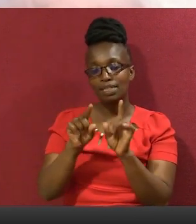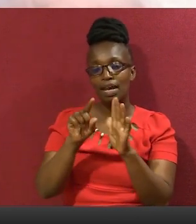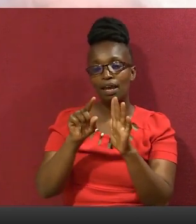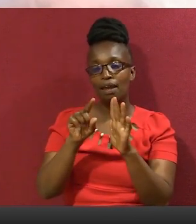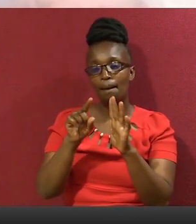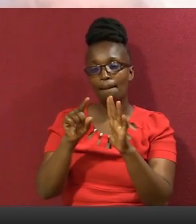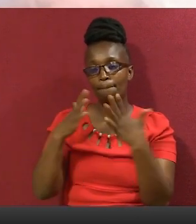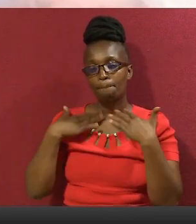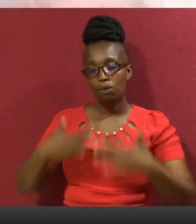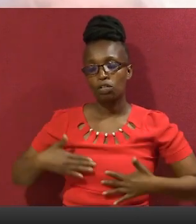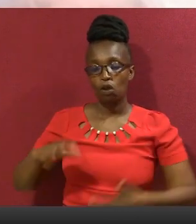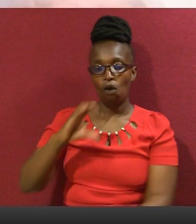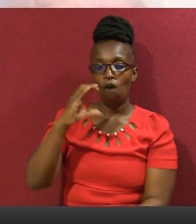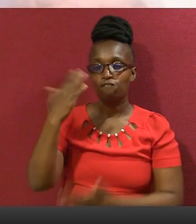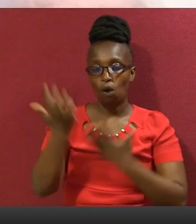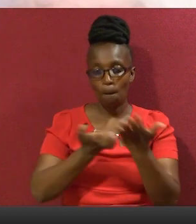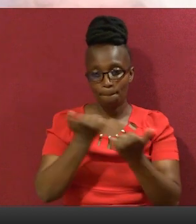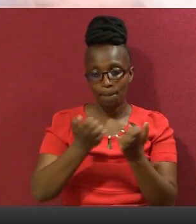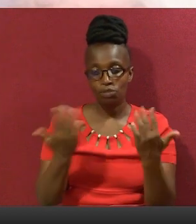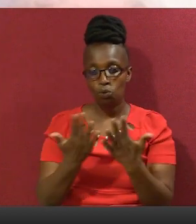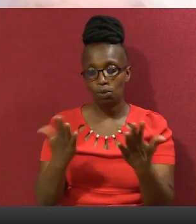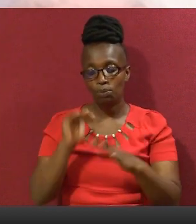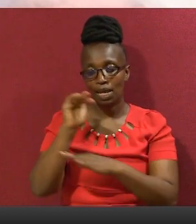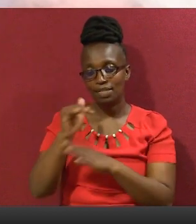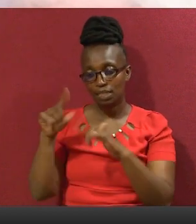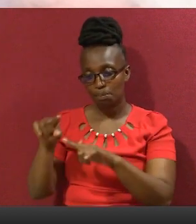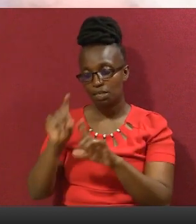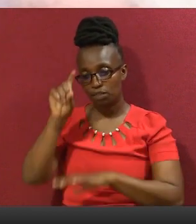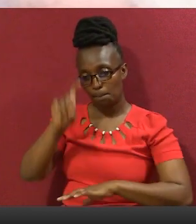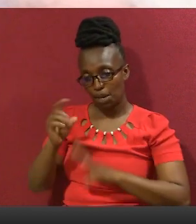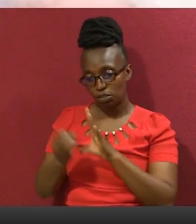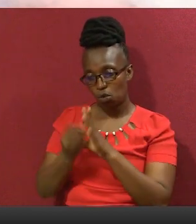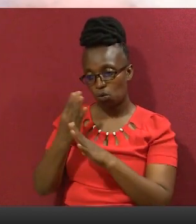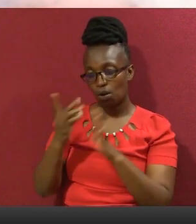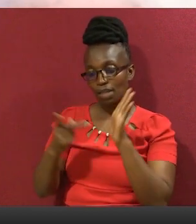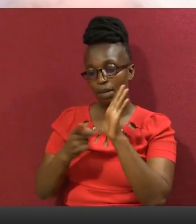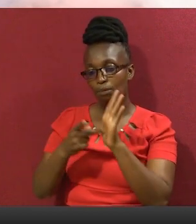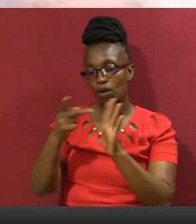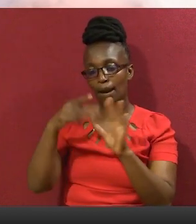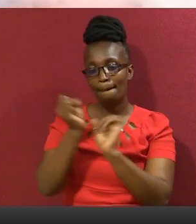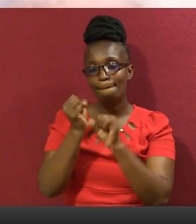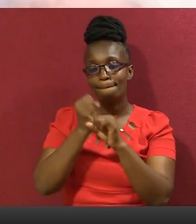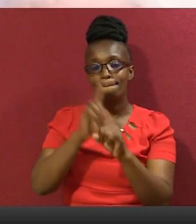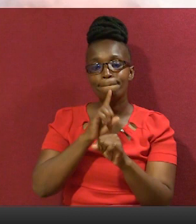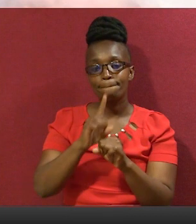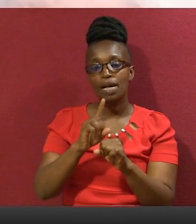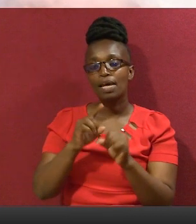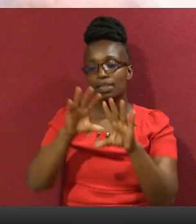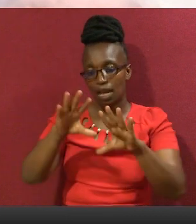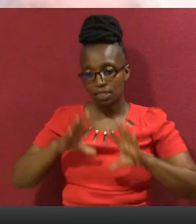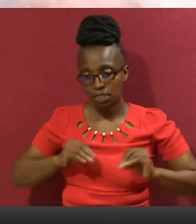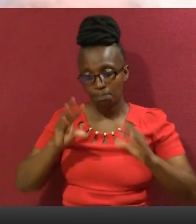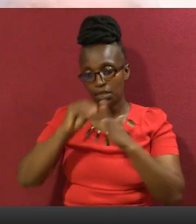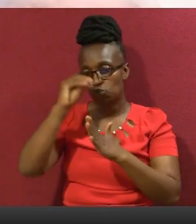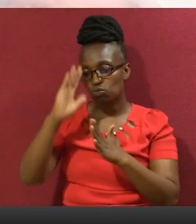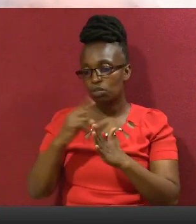which we are asking them now, they have to expand these programs to ensure that they are capturing most students who have need